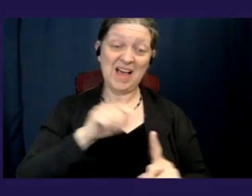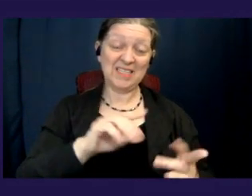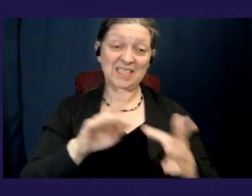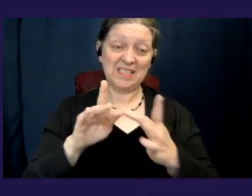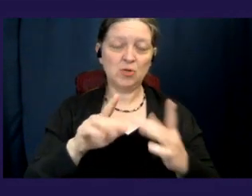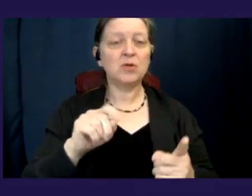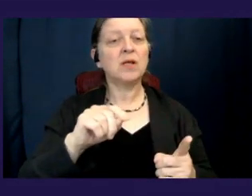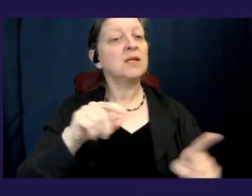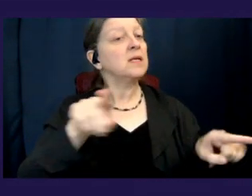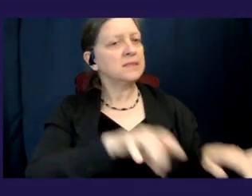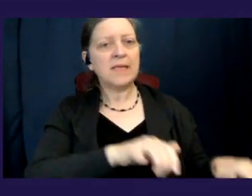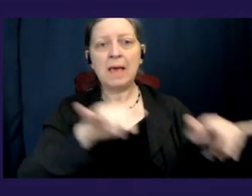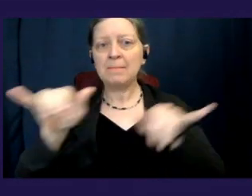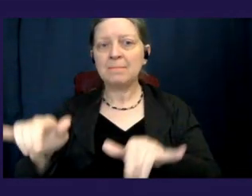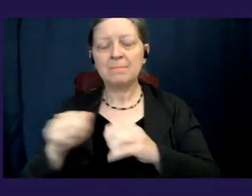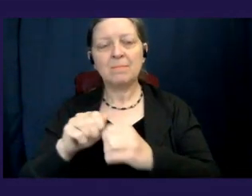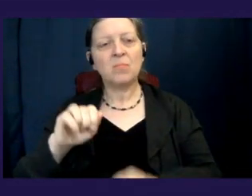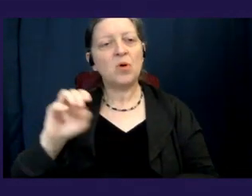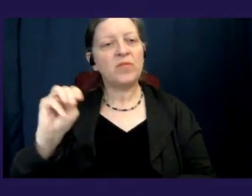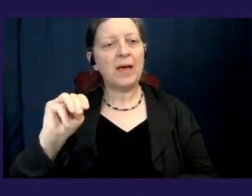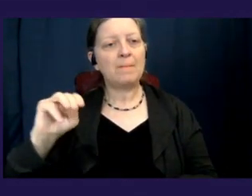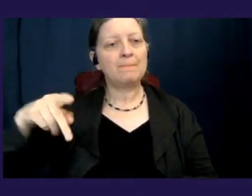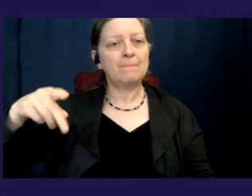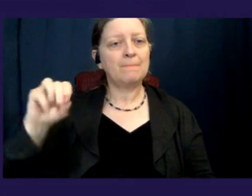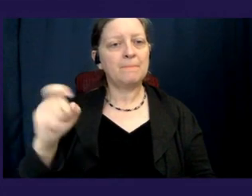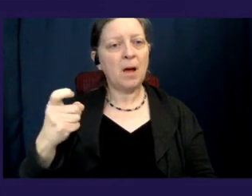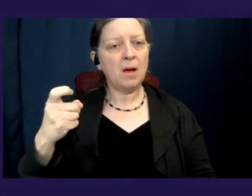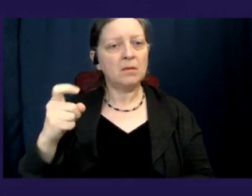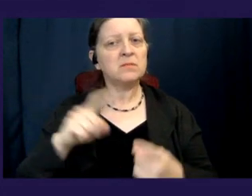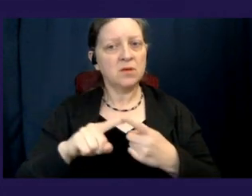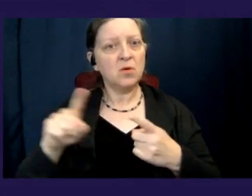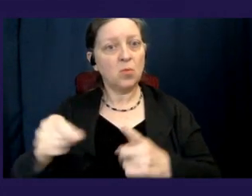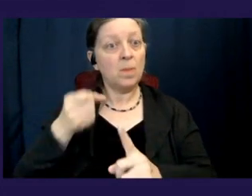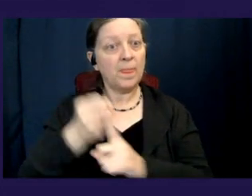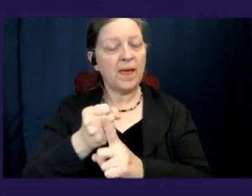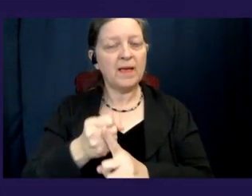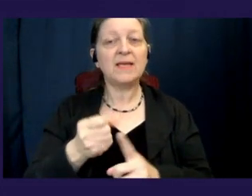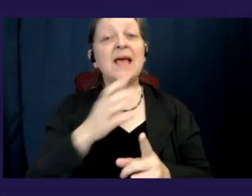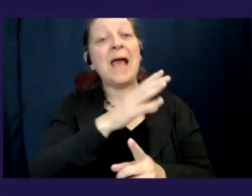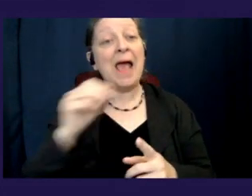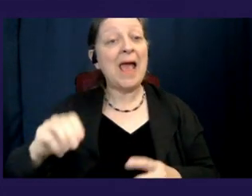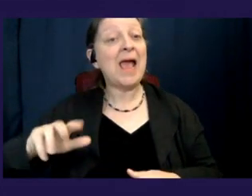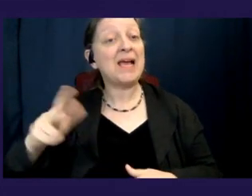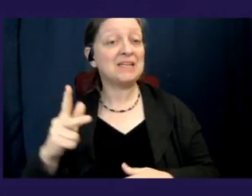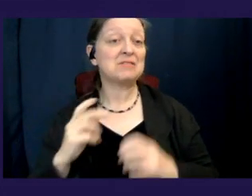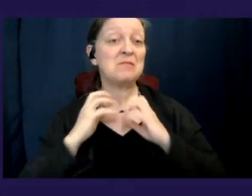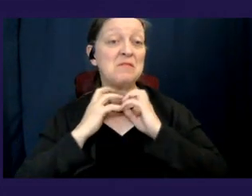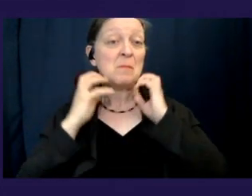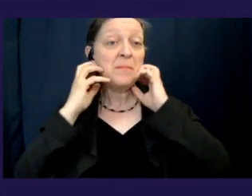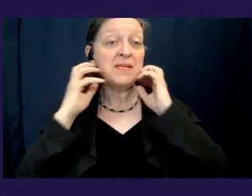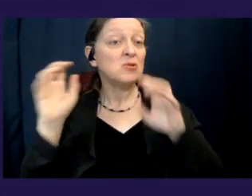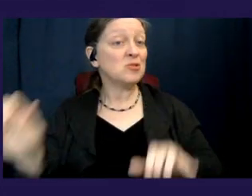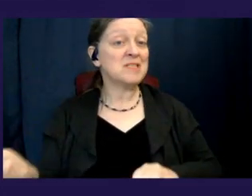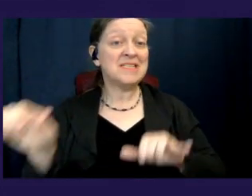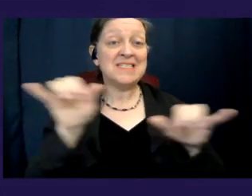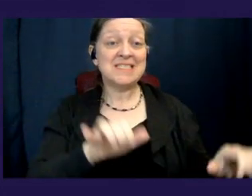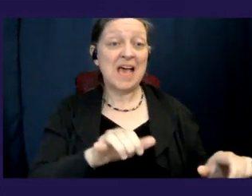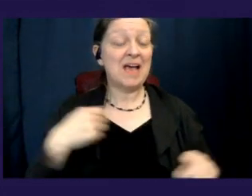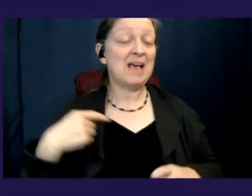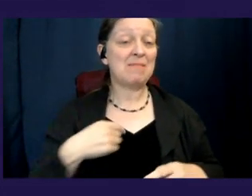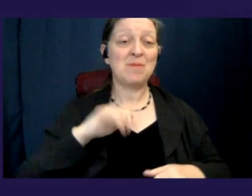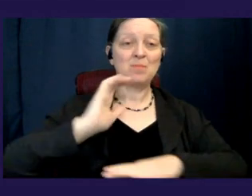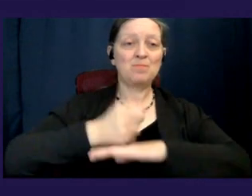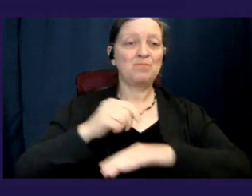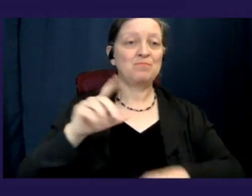to our measles outbreak, we did the same thing. And our residents, our partners found that very helpful, very useful, and our